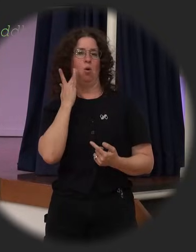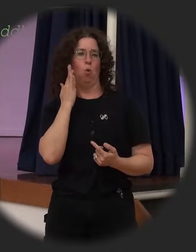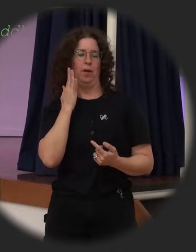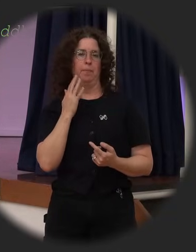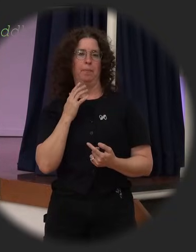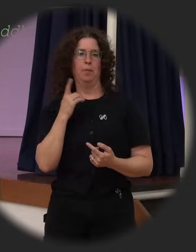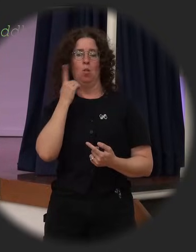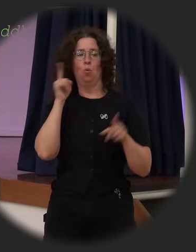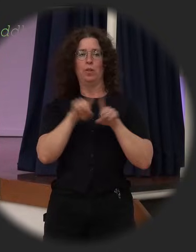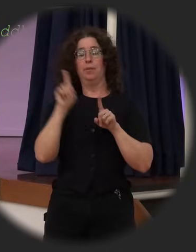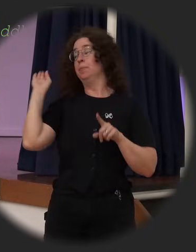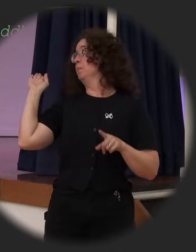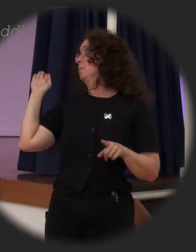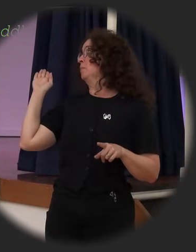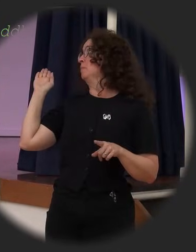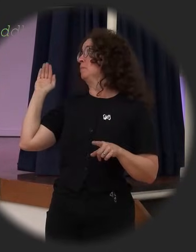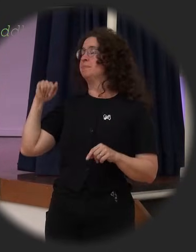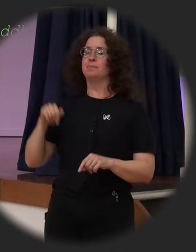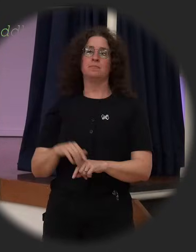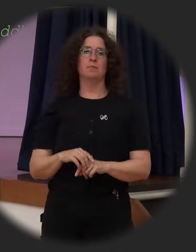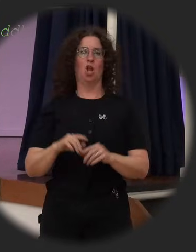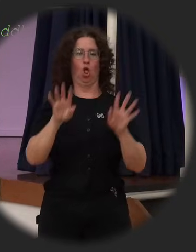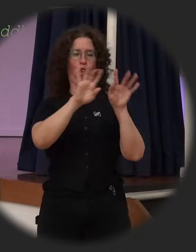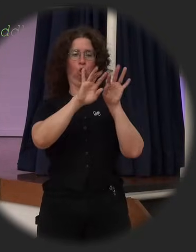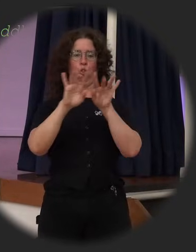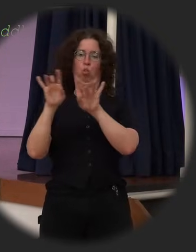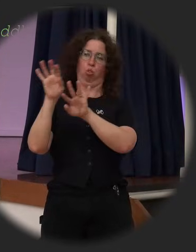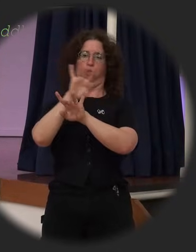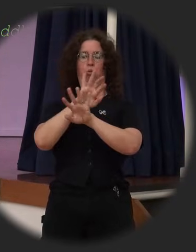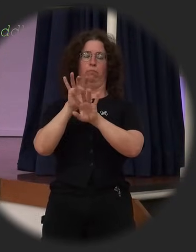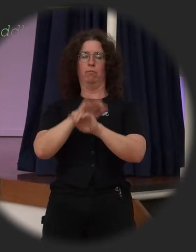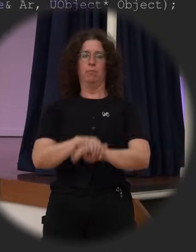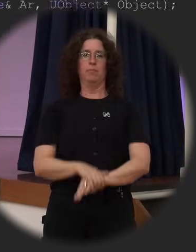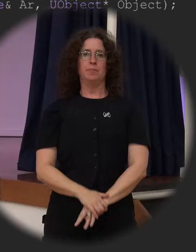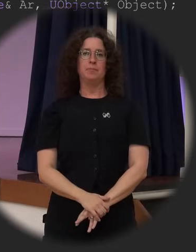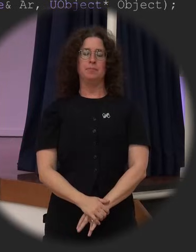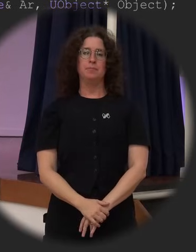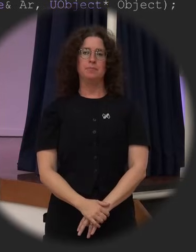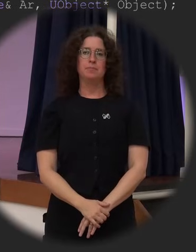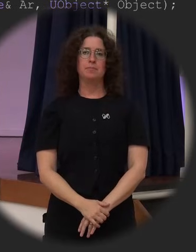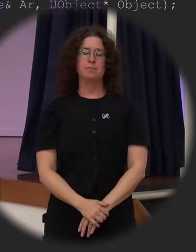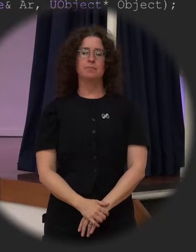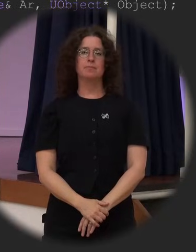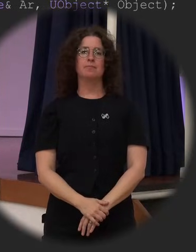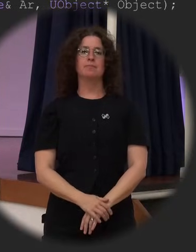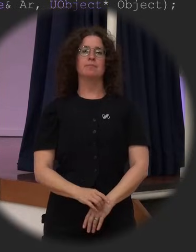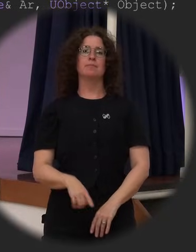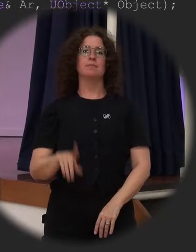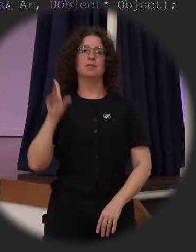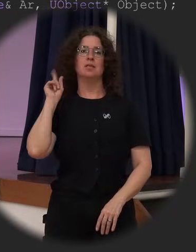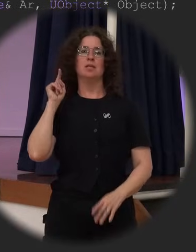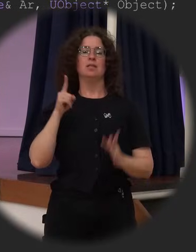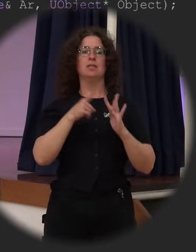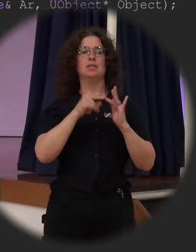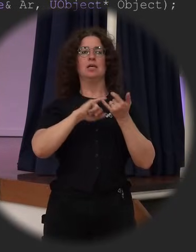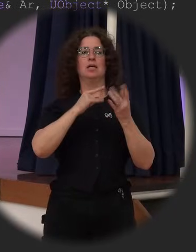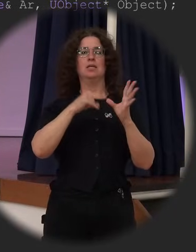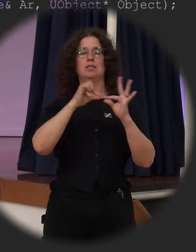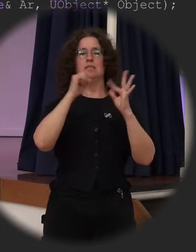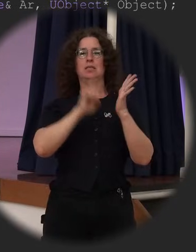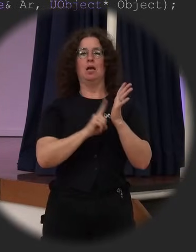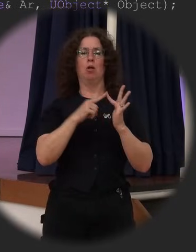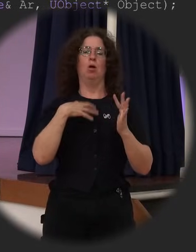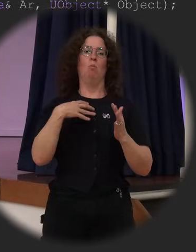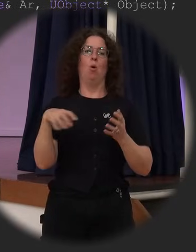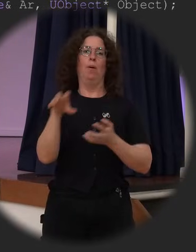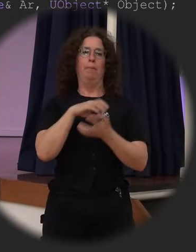They just look like that, a big garble of gibberish. This is iSavable, so this is the interface. It's more of a mix-in